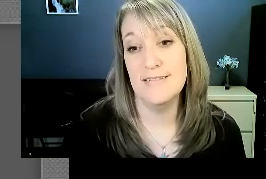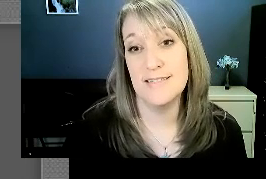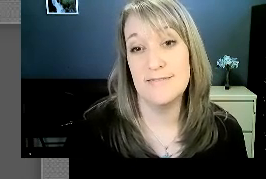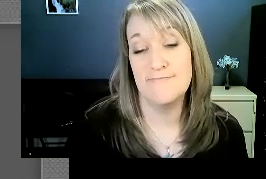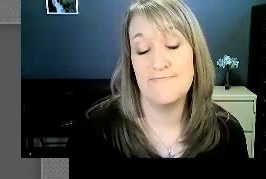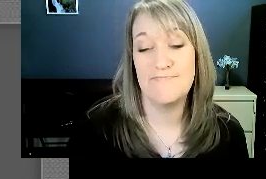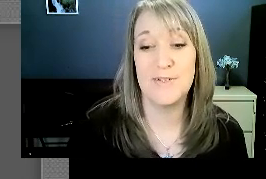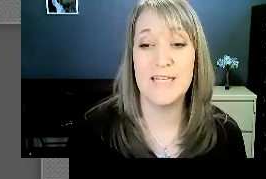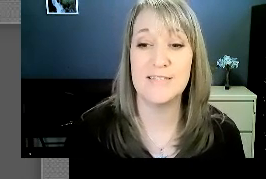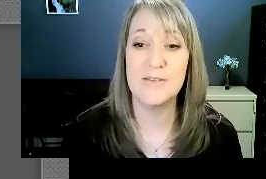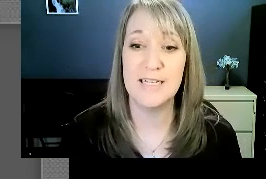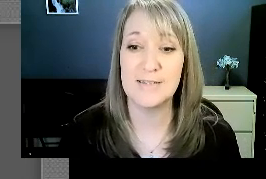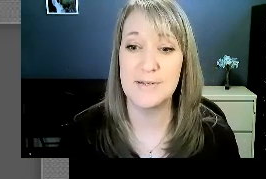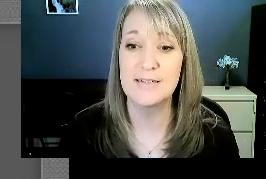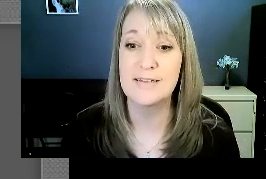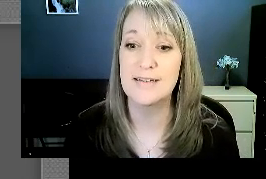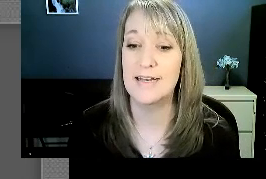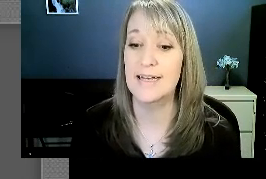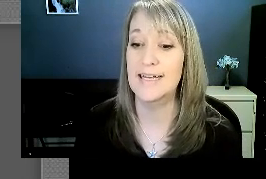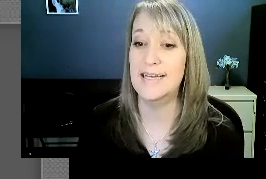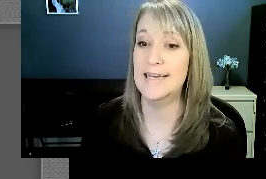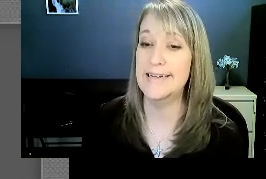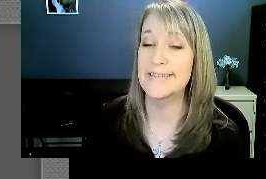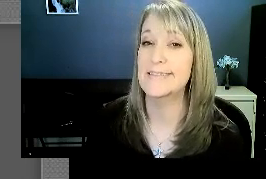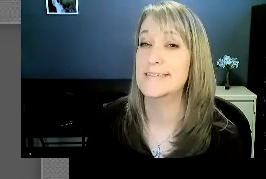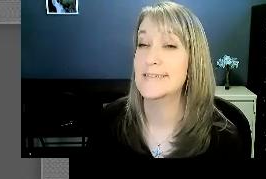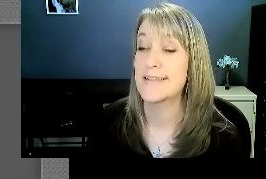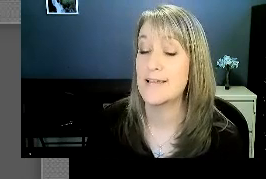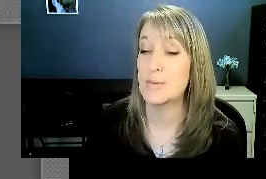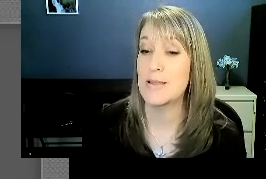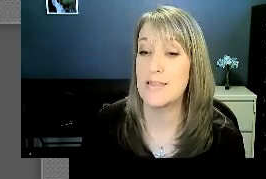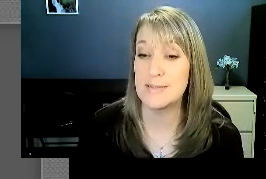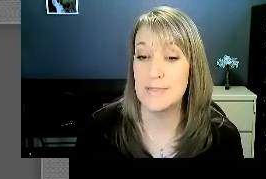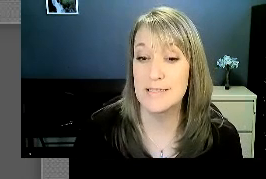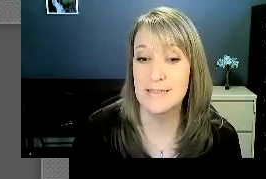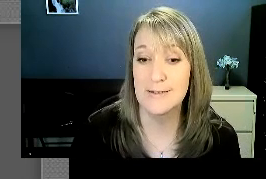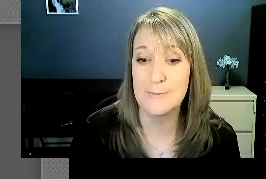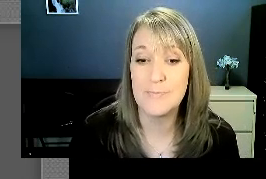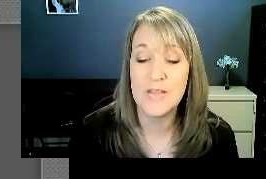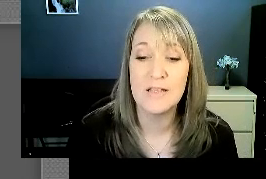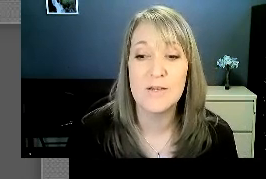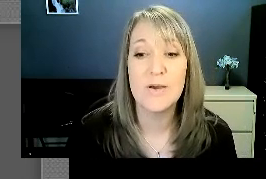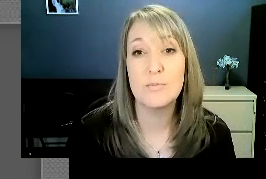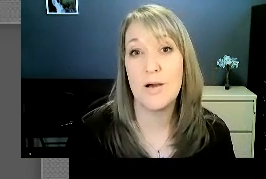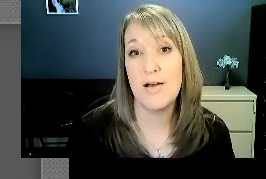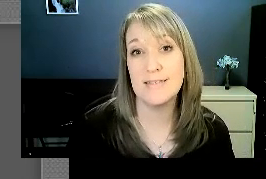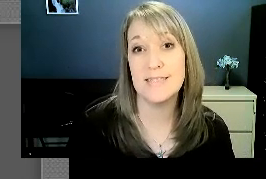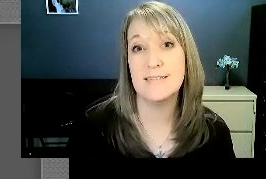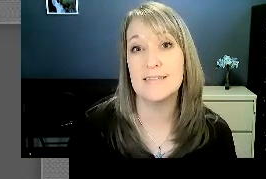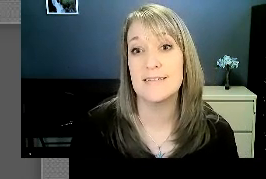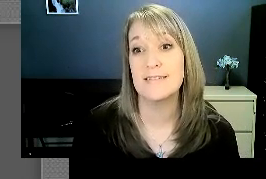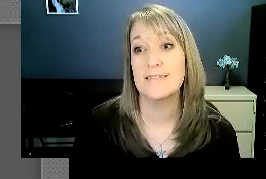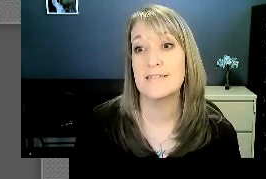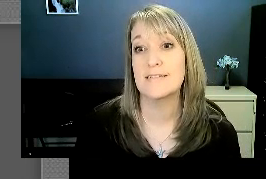Anything else? All right, let's do the next one. Aha. Think about this one. Go ahead and